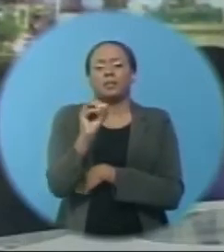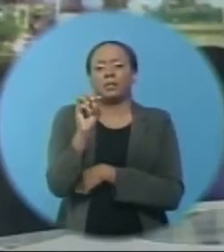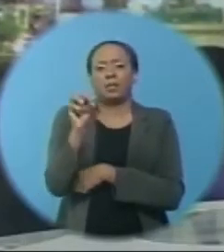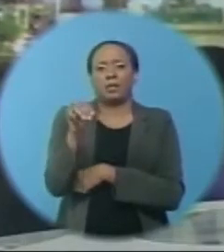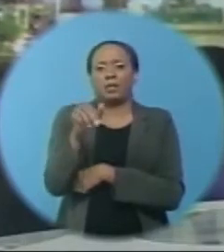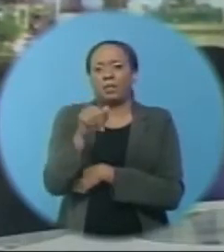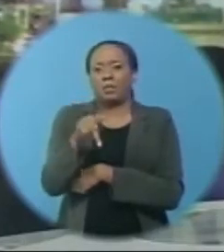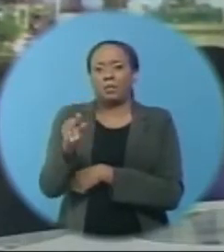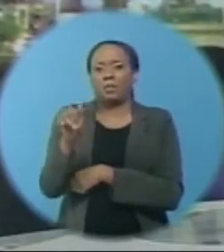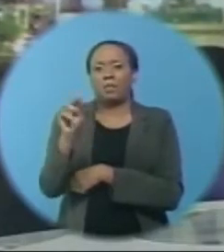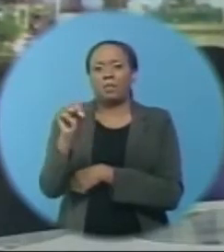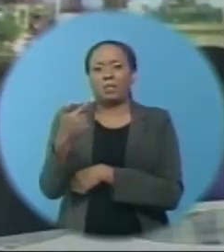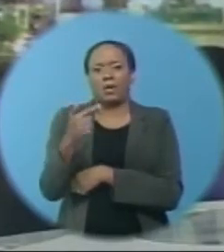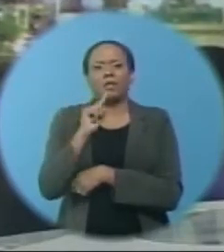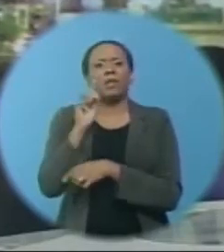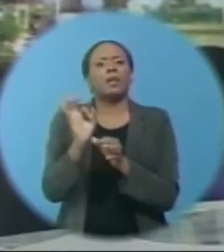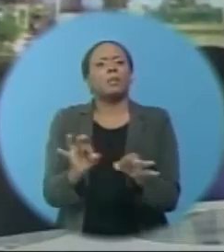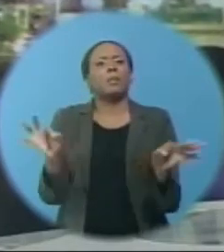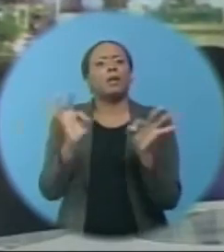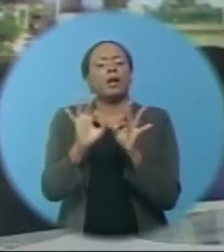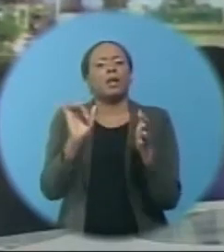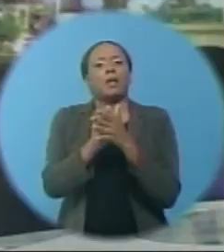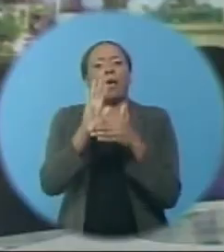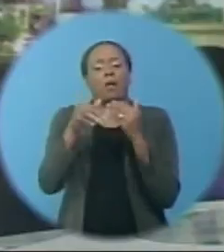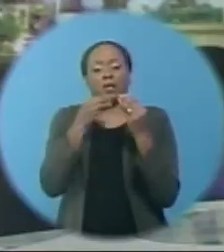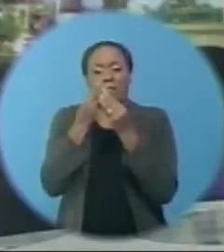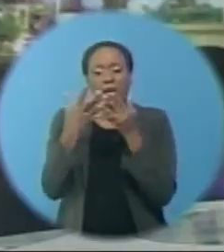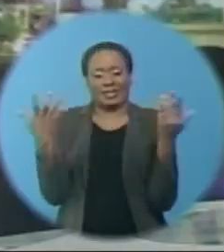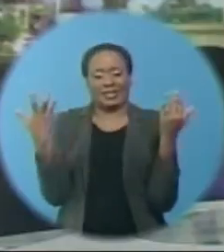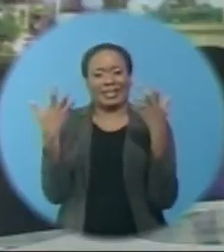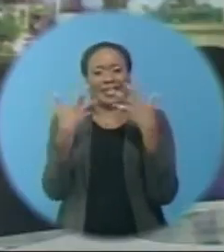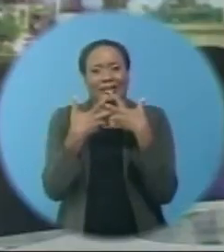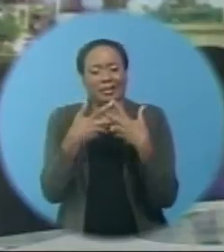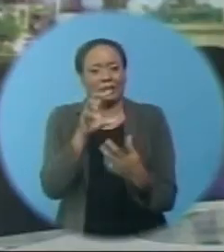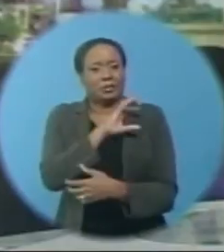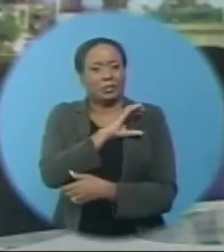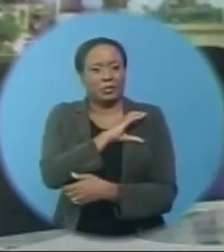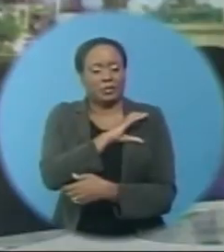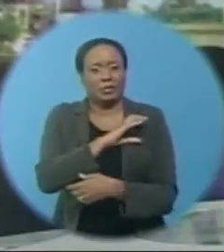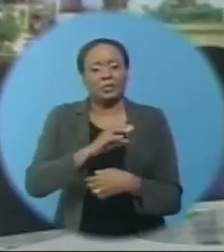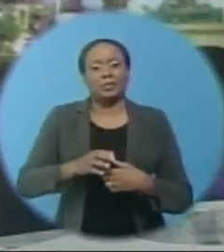also vital victimization data matches that of police statistics.